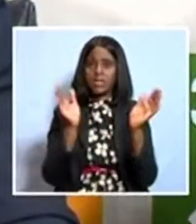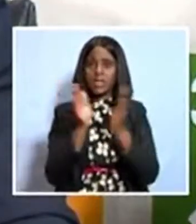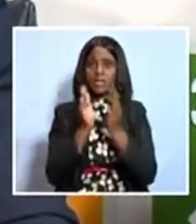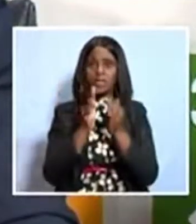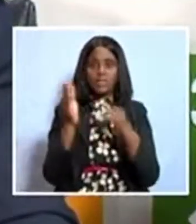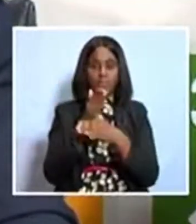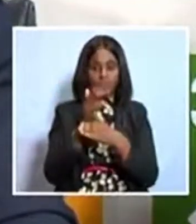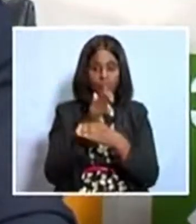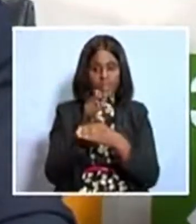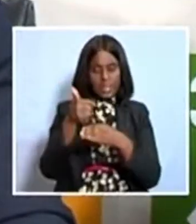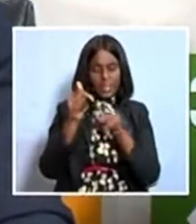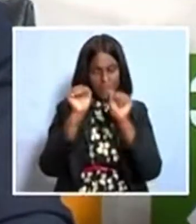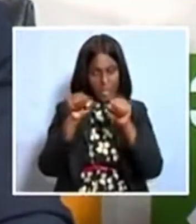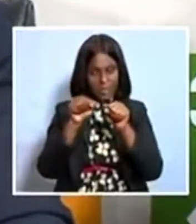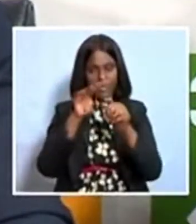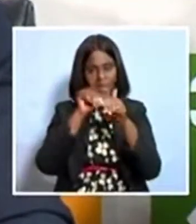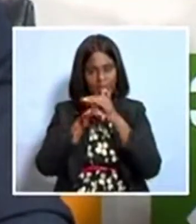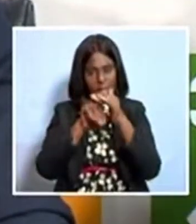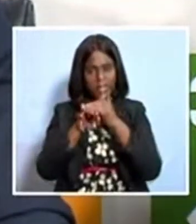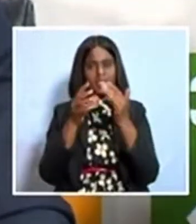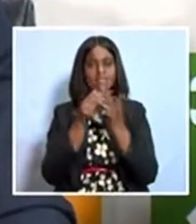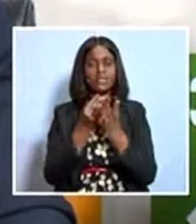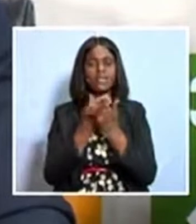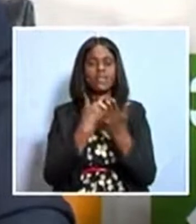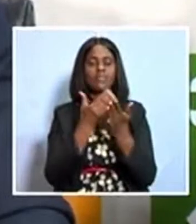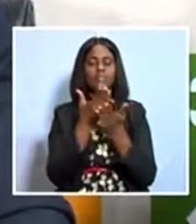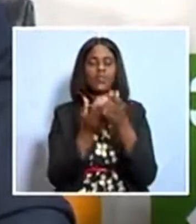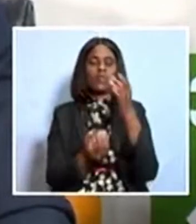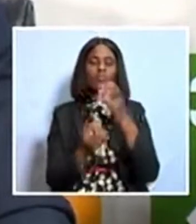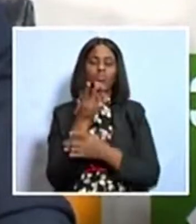they need to be able to have access to finance to grow.